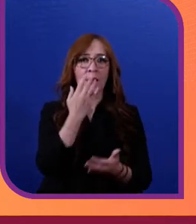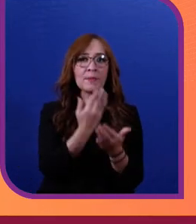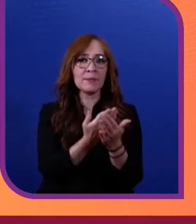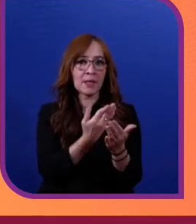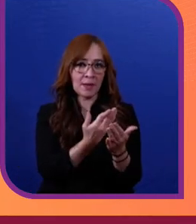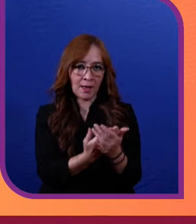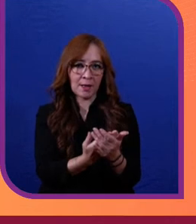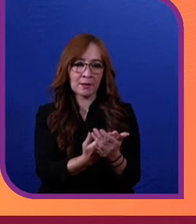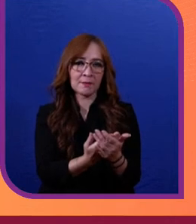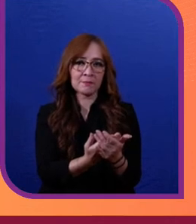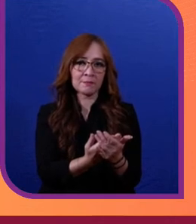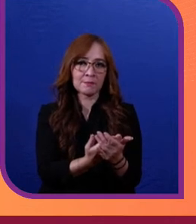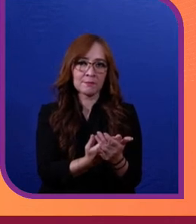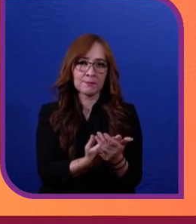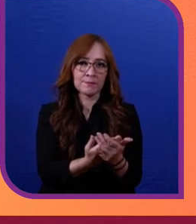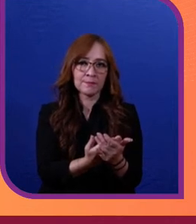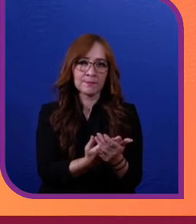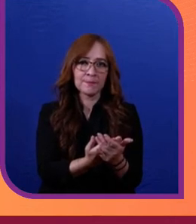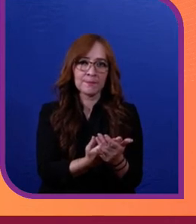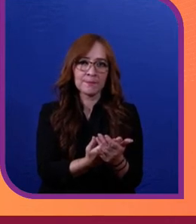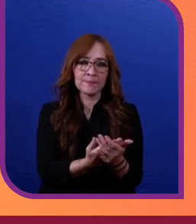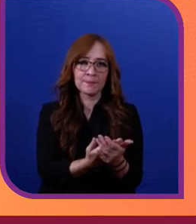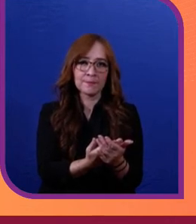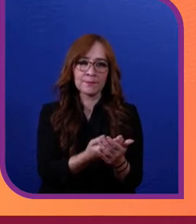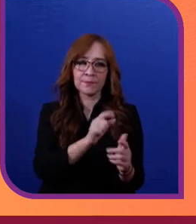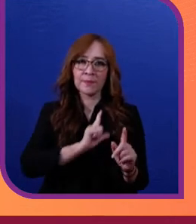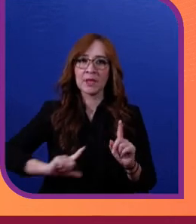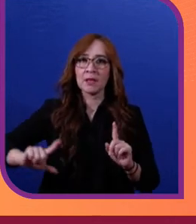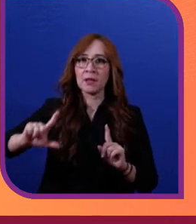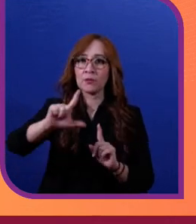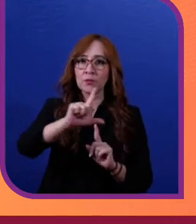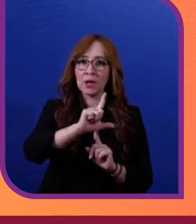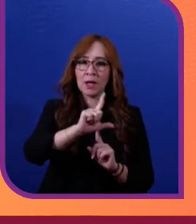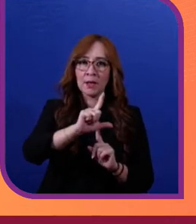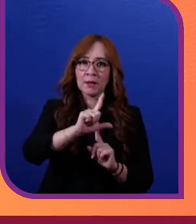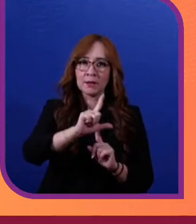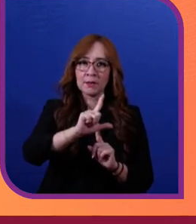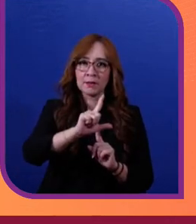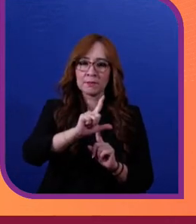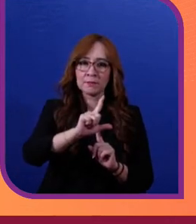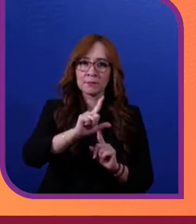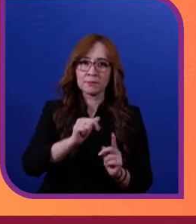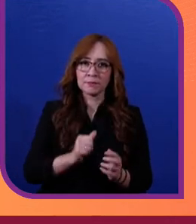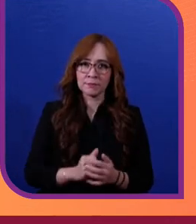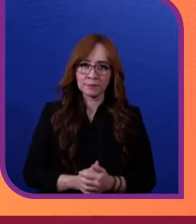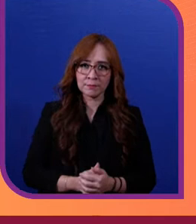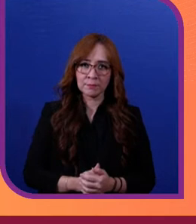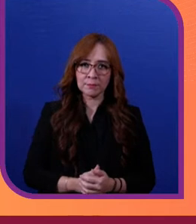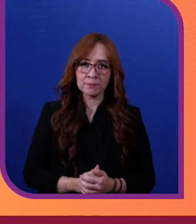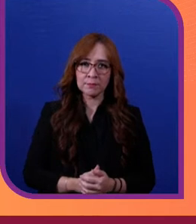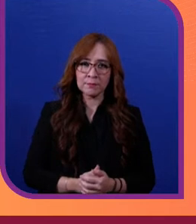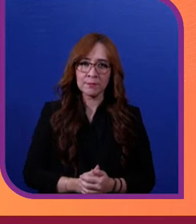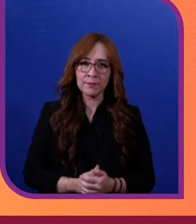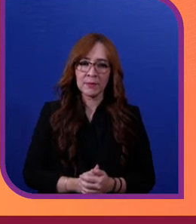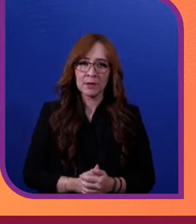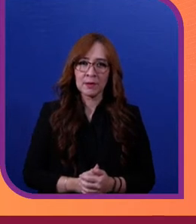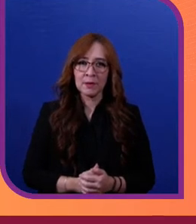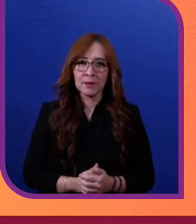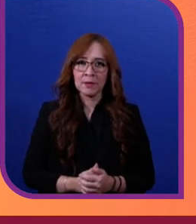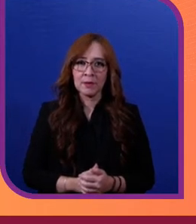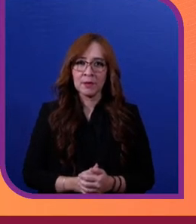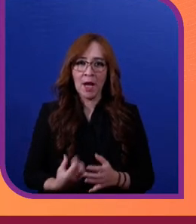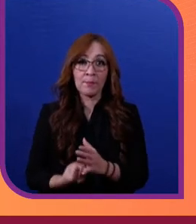has been quiet some time Enno think this can be positive ya to